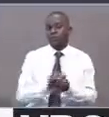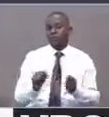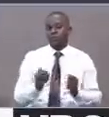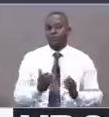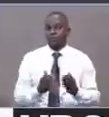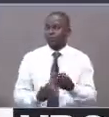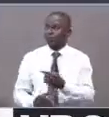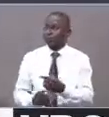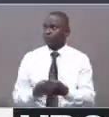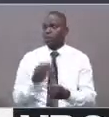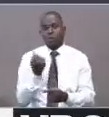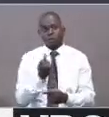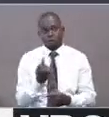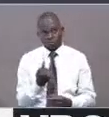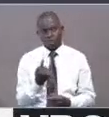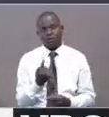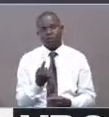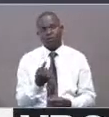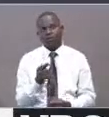The only grade that we have